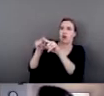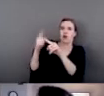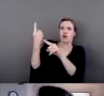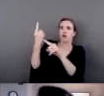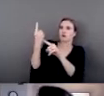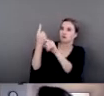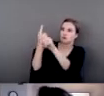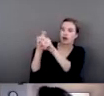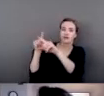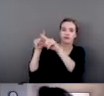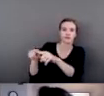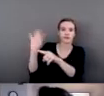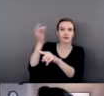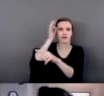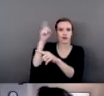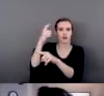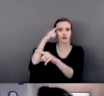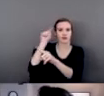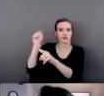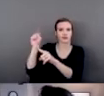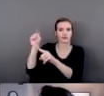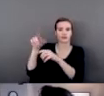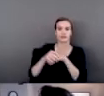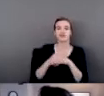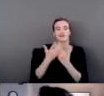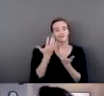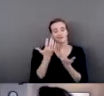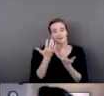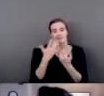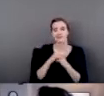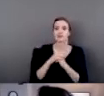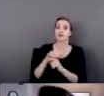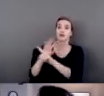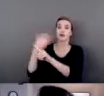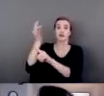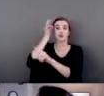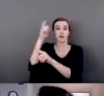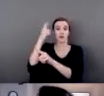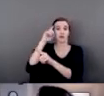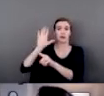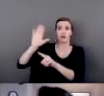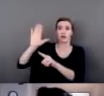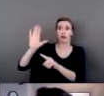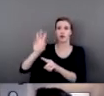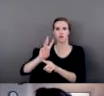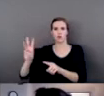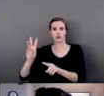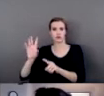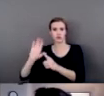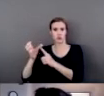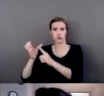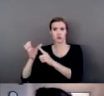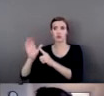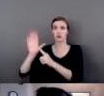federal government. But unfortunately, the federal government, the ways of the Western culture, it was just not compatible